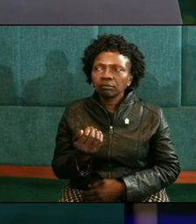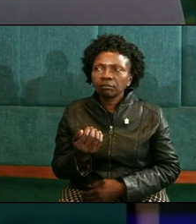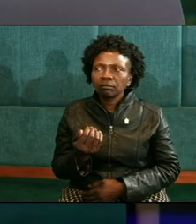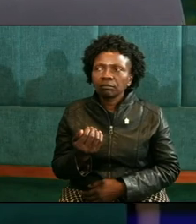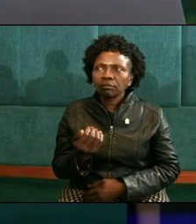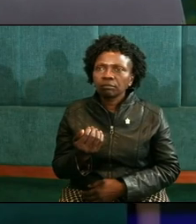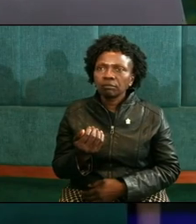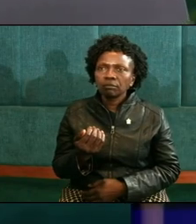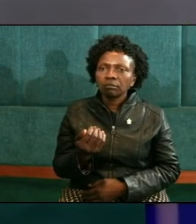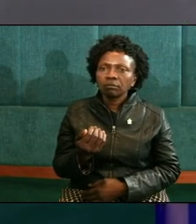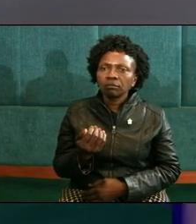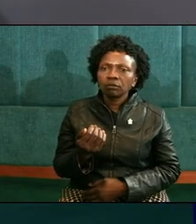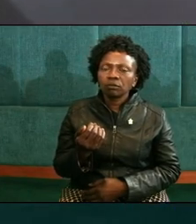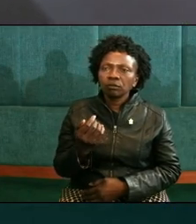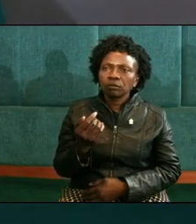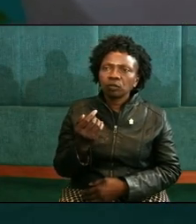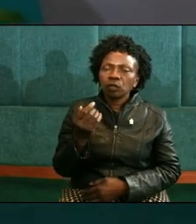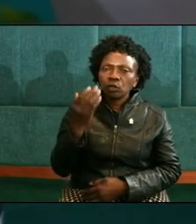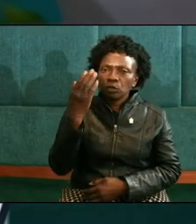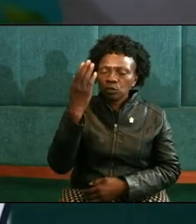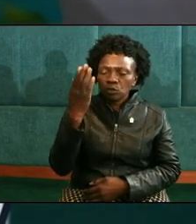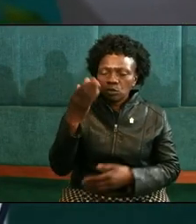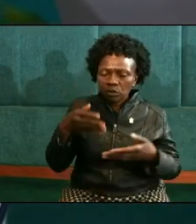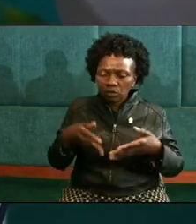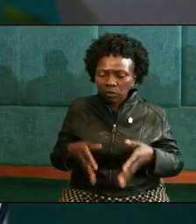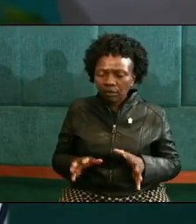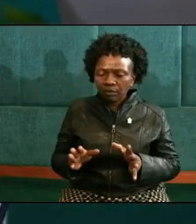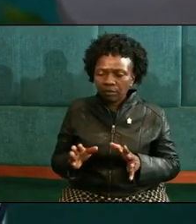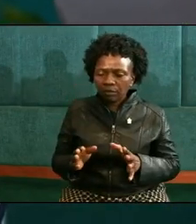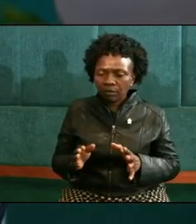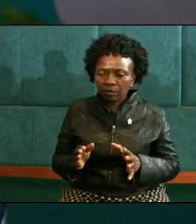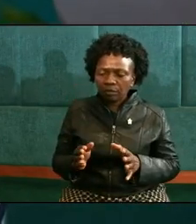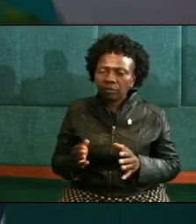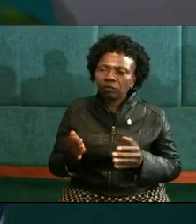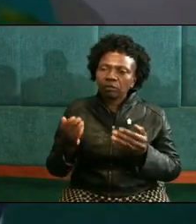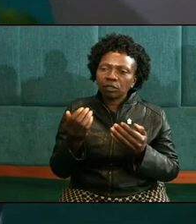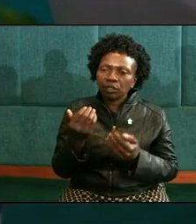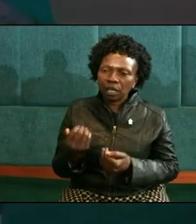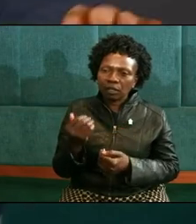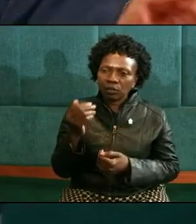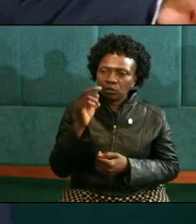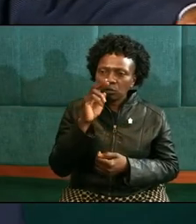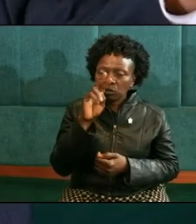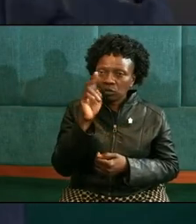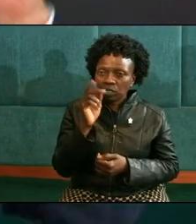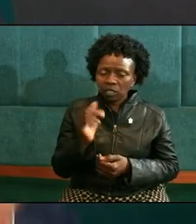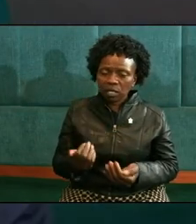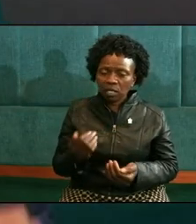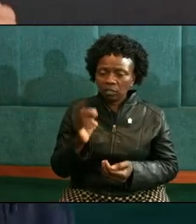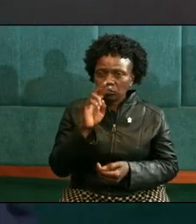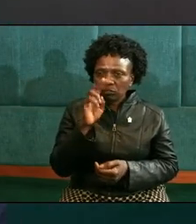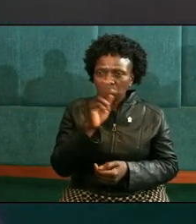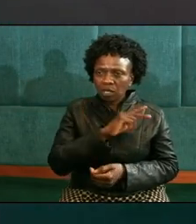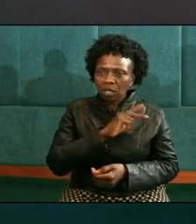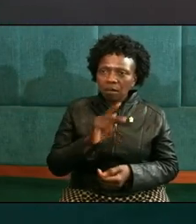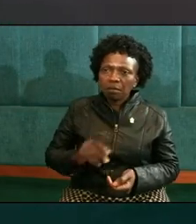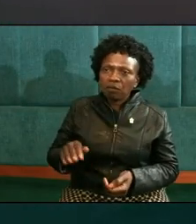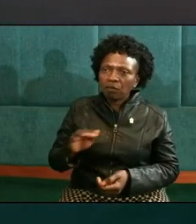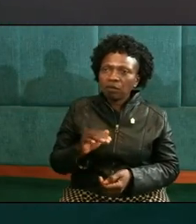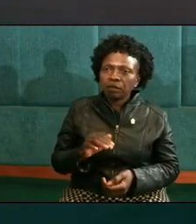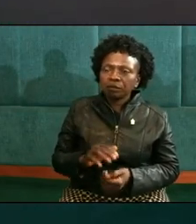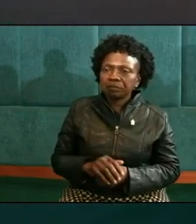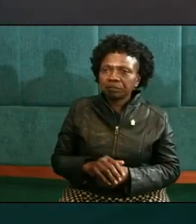You gave birth to a child. You want to see that child in the kingdom of God. Not yet baptized. This is